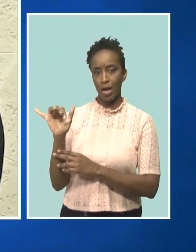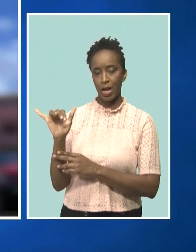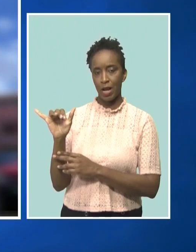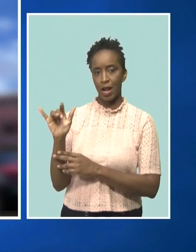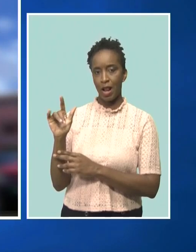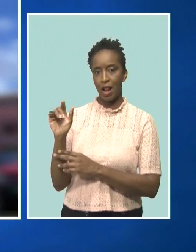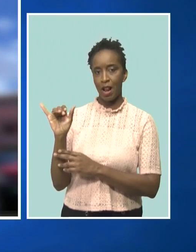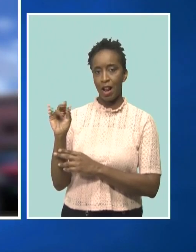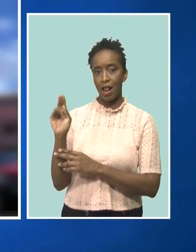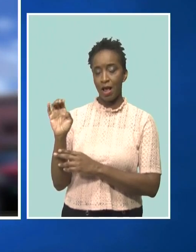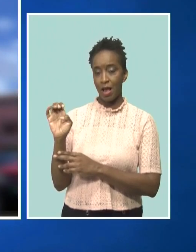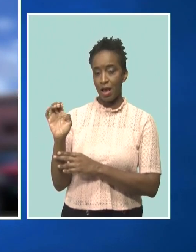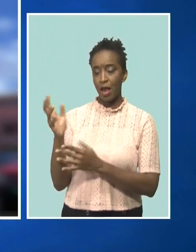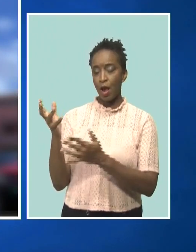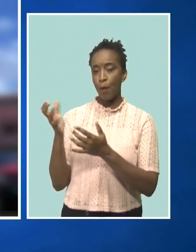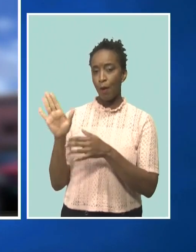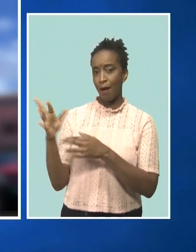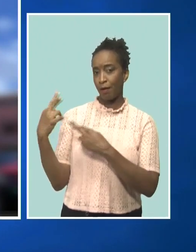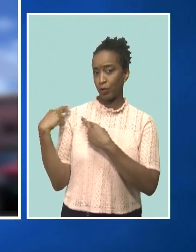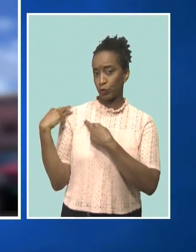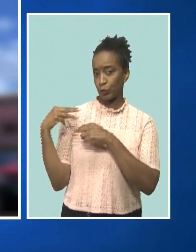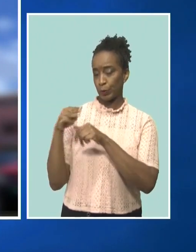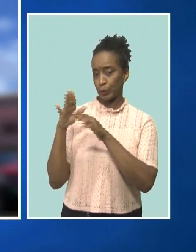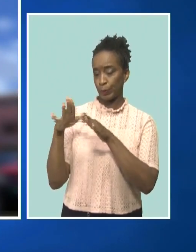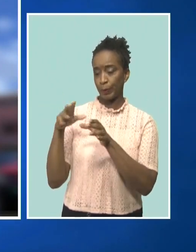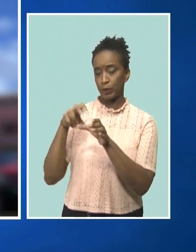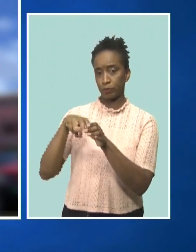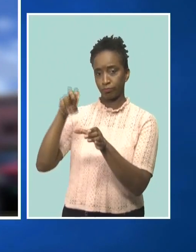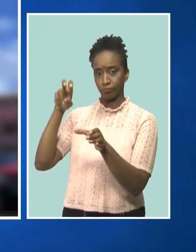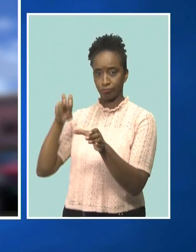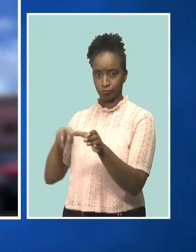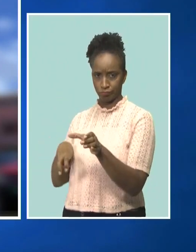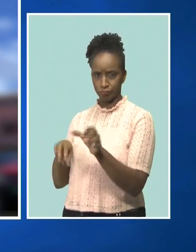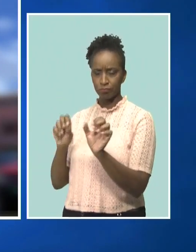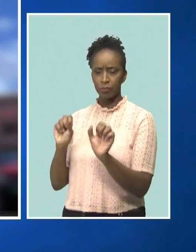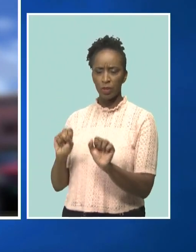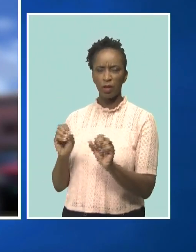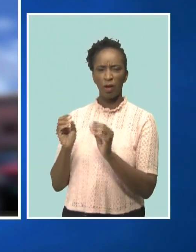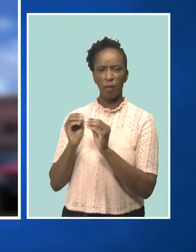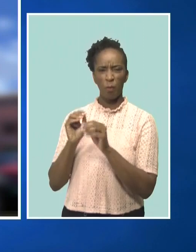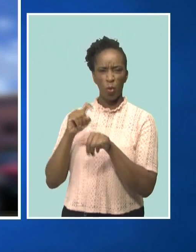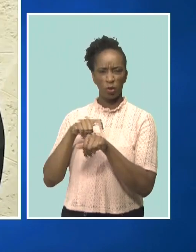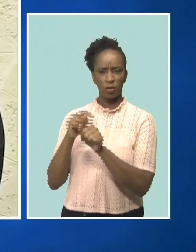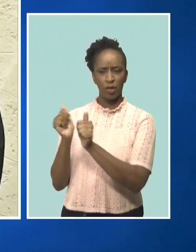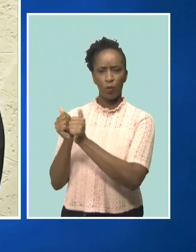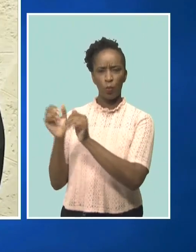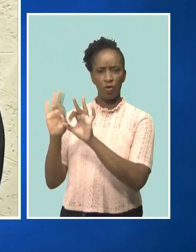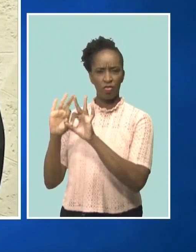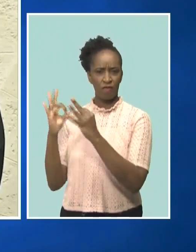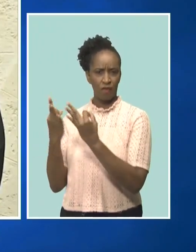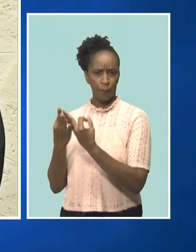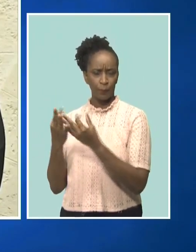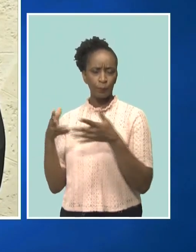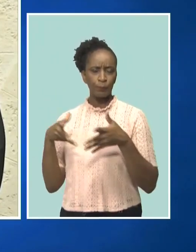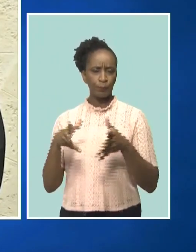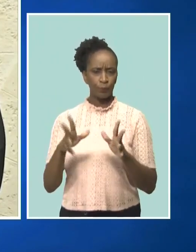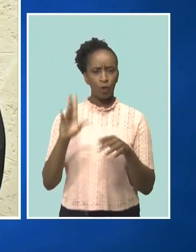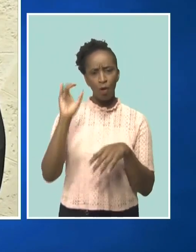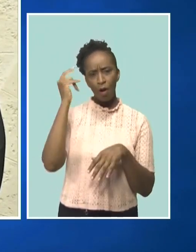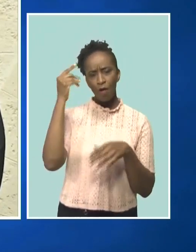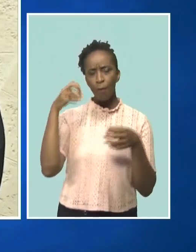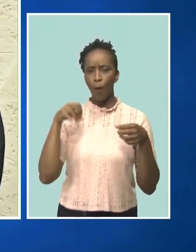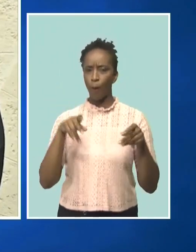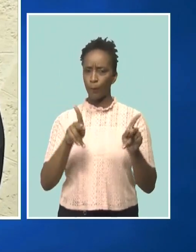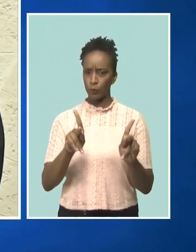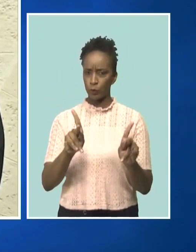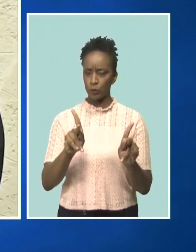responsibilities so that he may spend more time with his family and to be able to give the government the opportunity to be able to ensure that it is in no